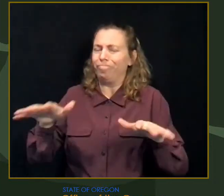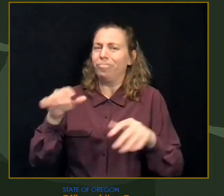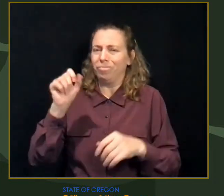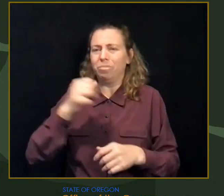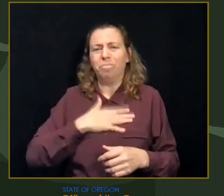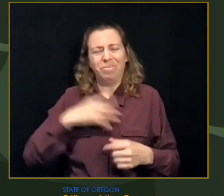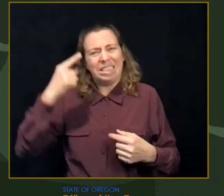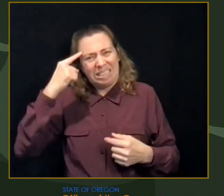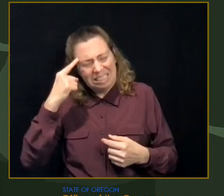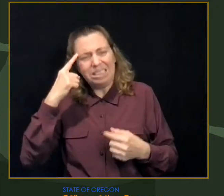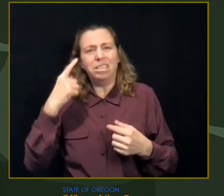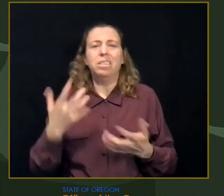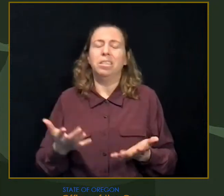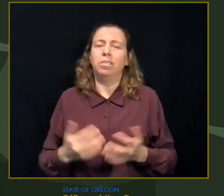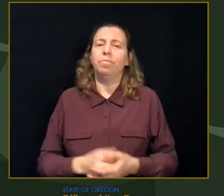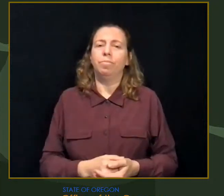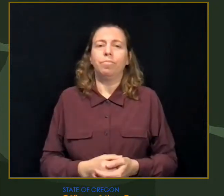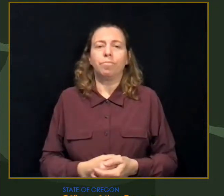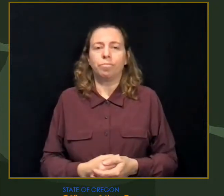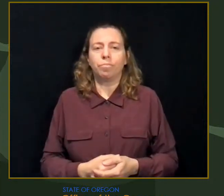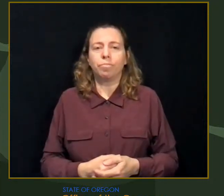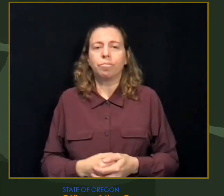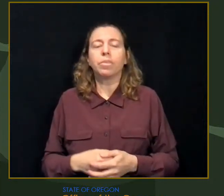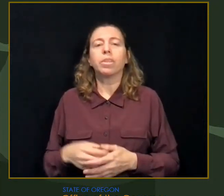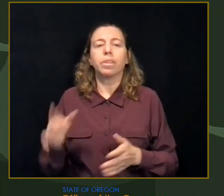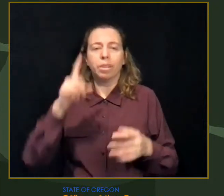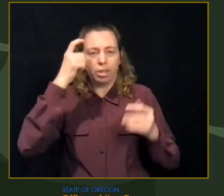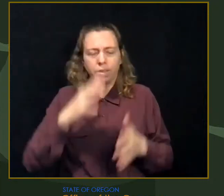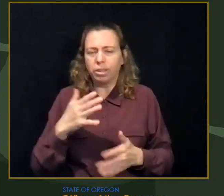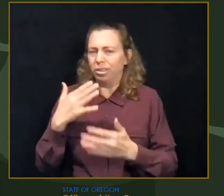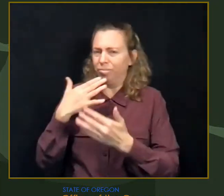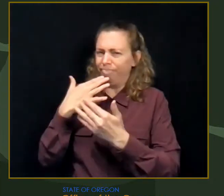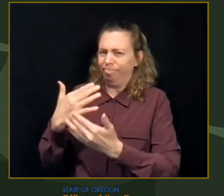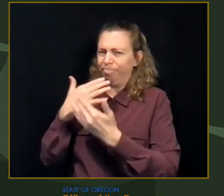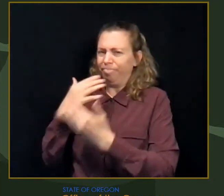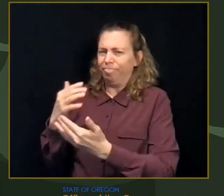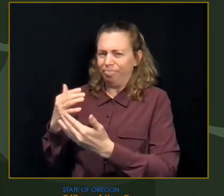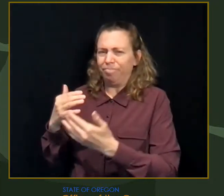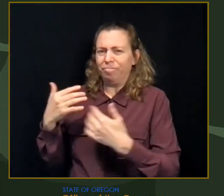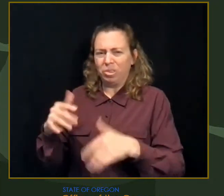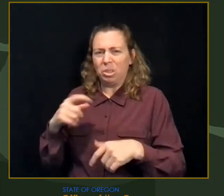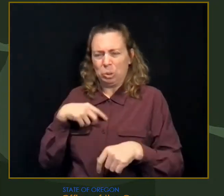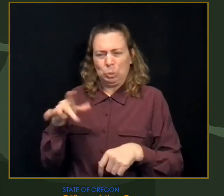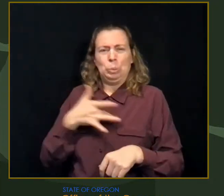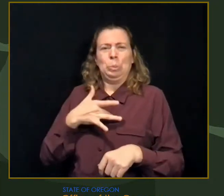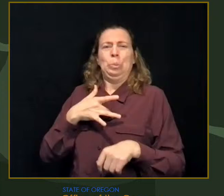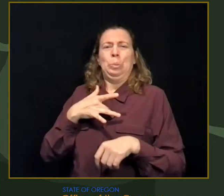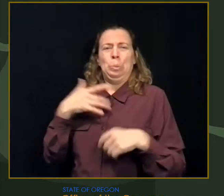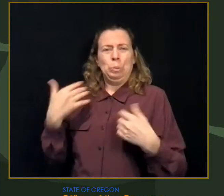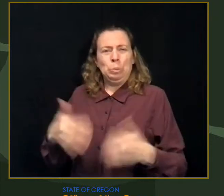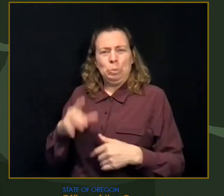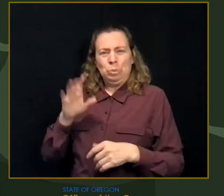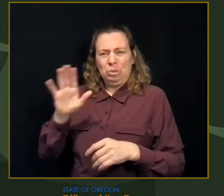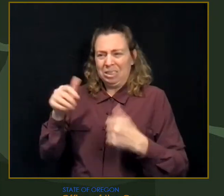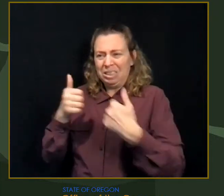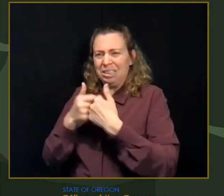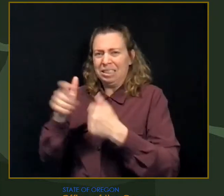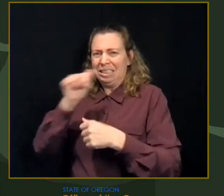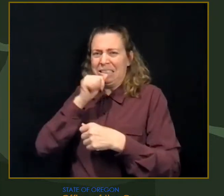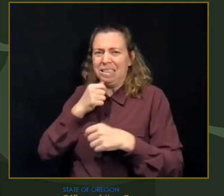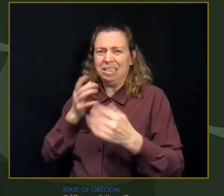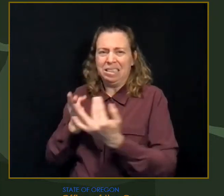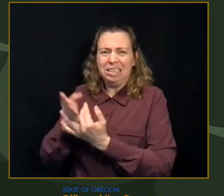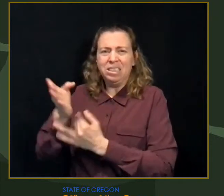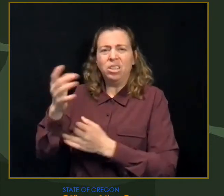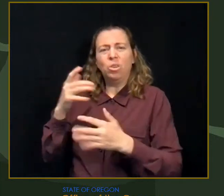for joining us today. My heart breaks for the challenges that you've faced. I'm really grateful you were willing to share your story